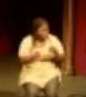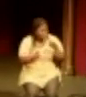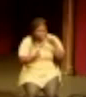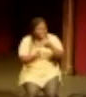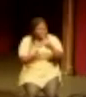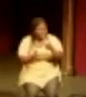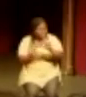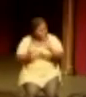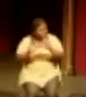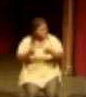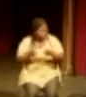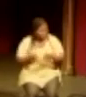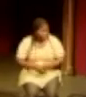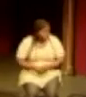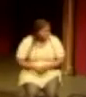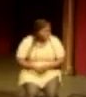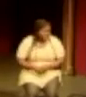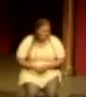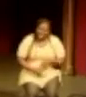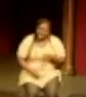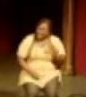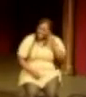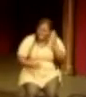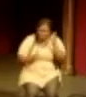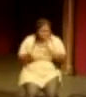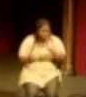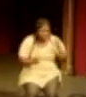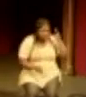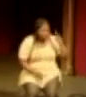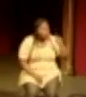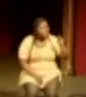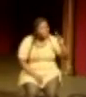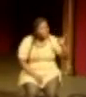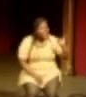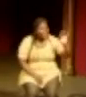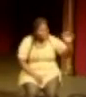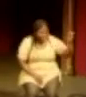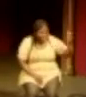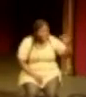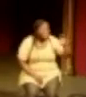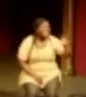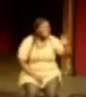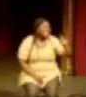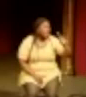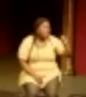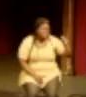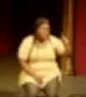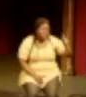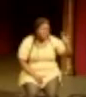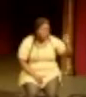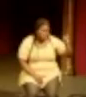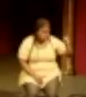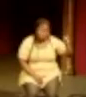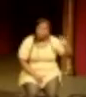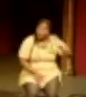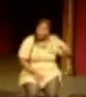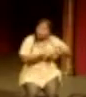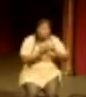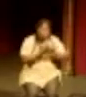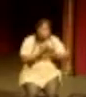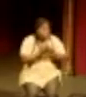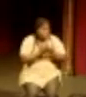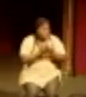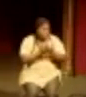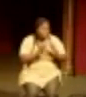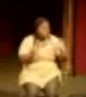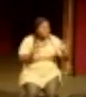Cinco de Mayo or just about. I think it was planned for Cinco de Mayo and we moved it back a day. but all the decorations were for Cinco